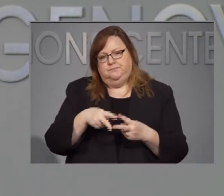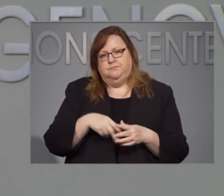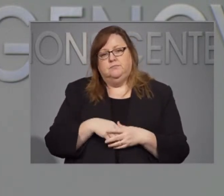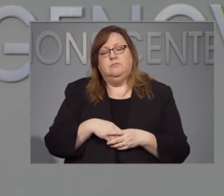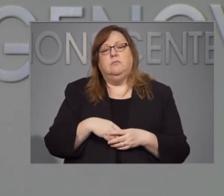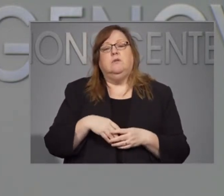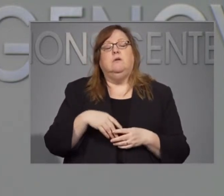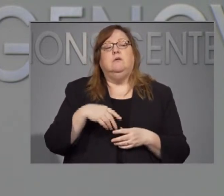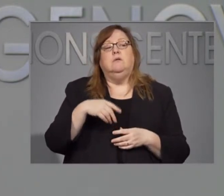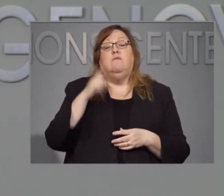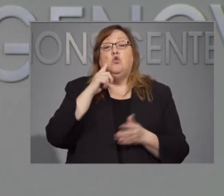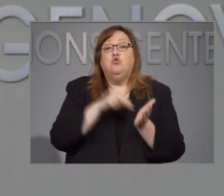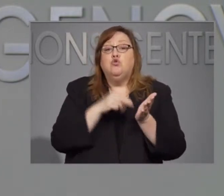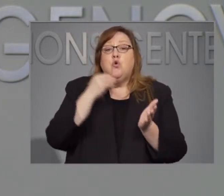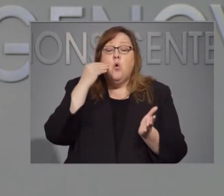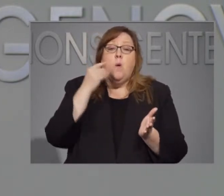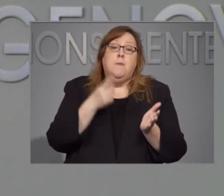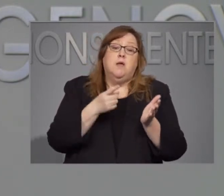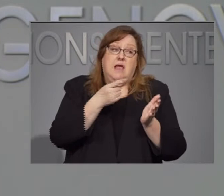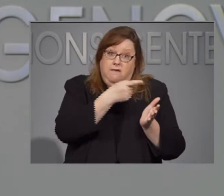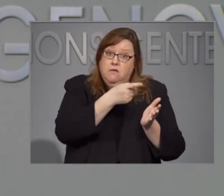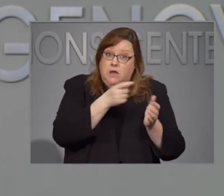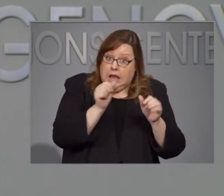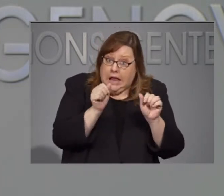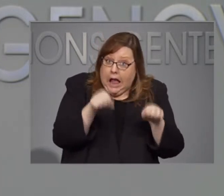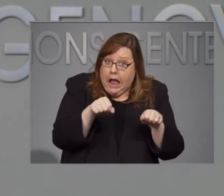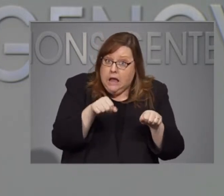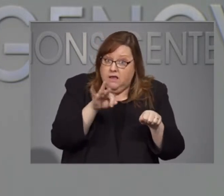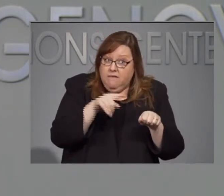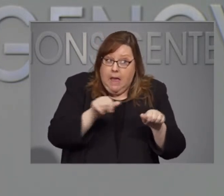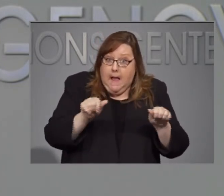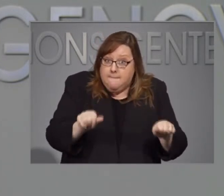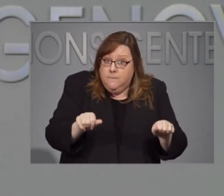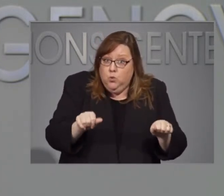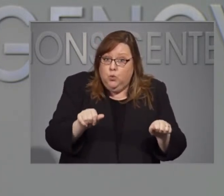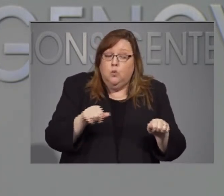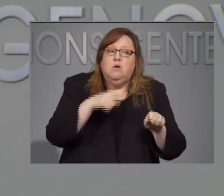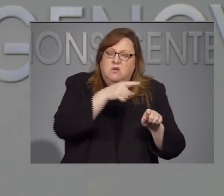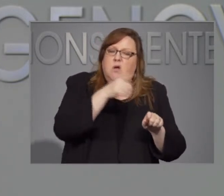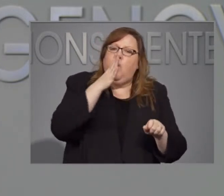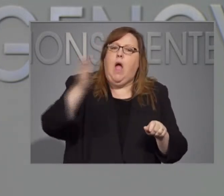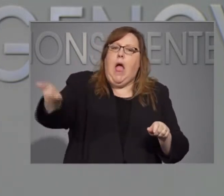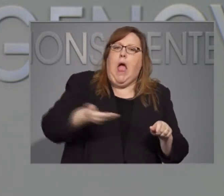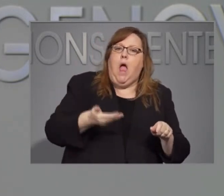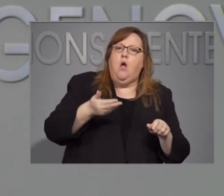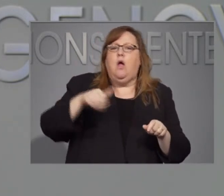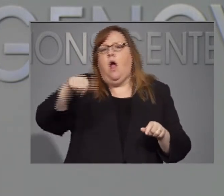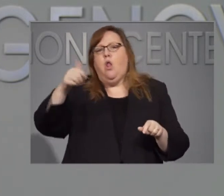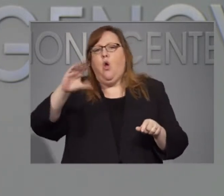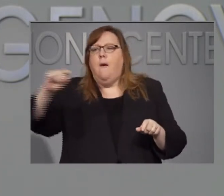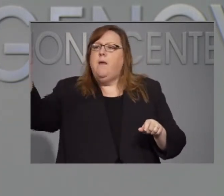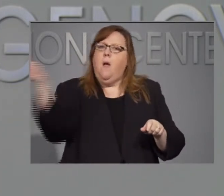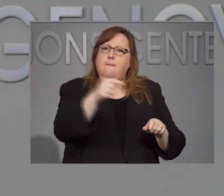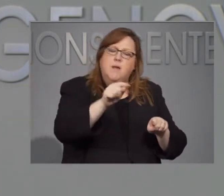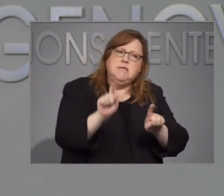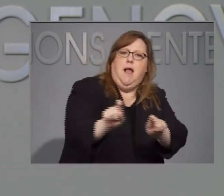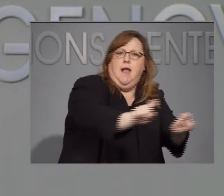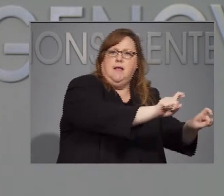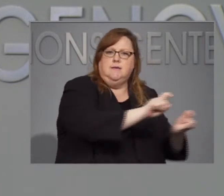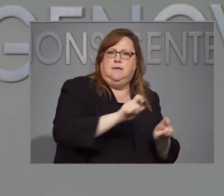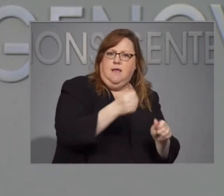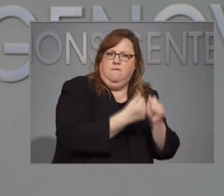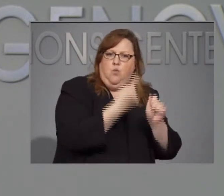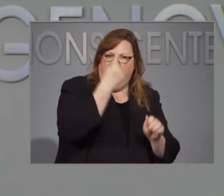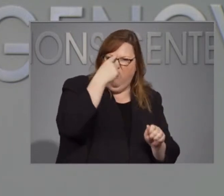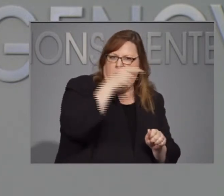They contract with a company that will come in and do all of the testing for them. In other cases, that's not possible. We work with our